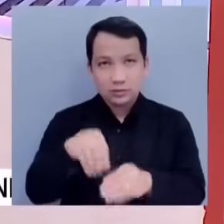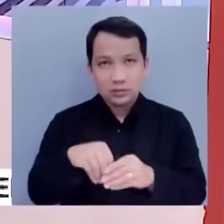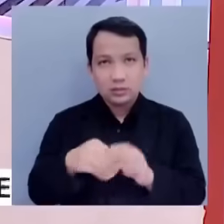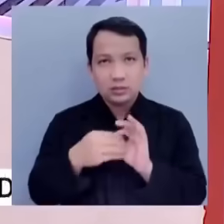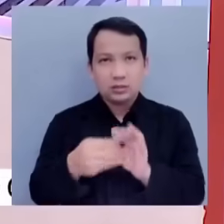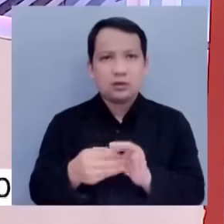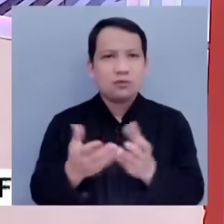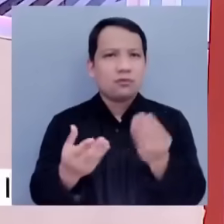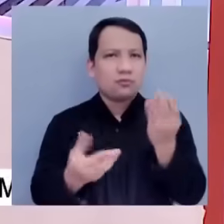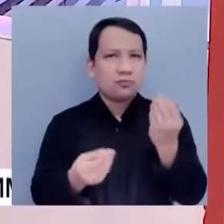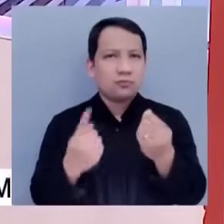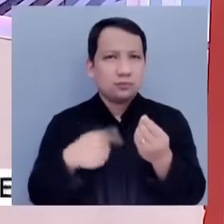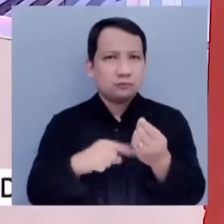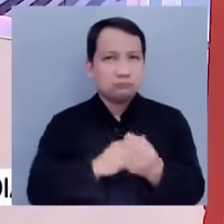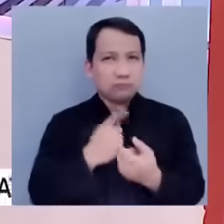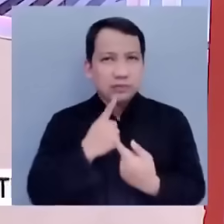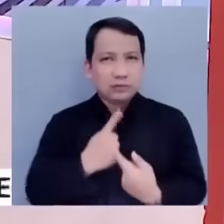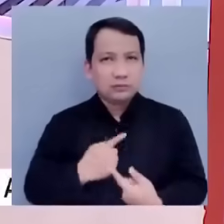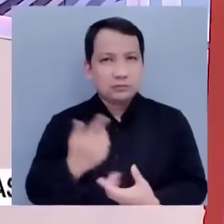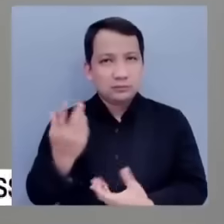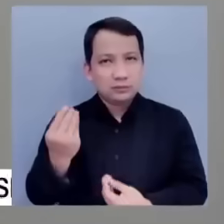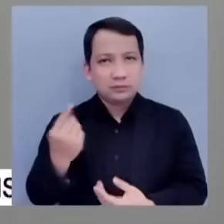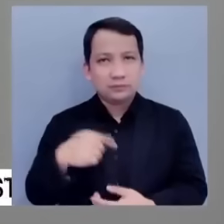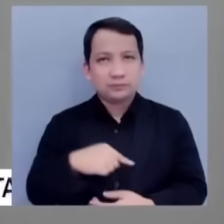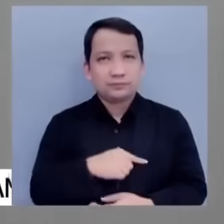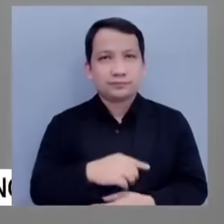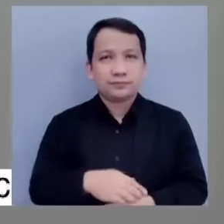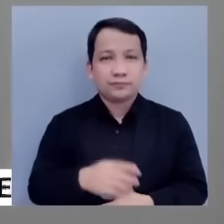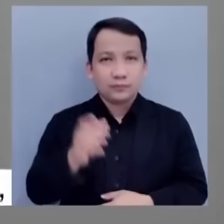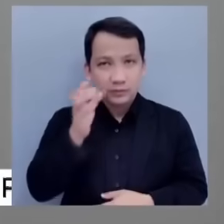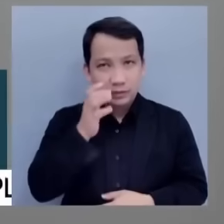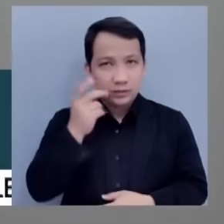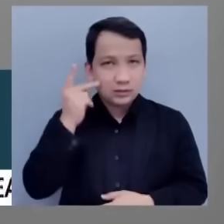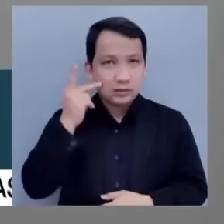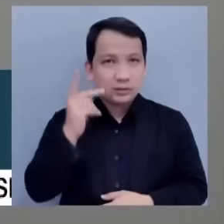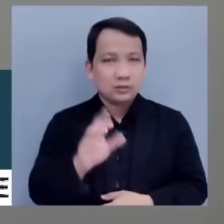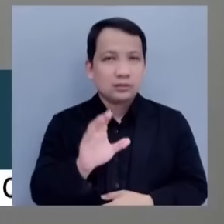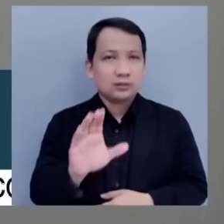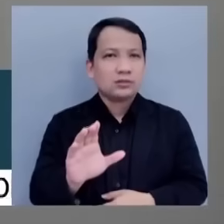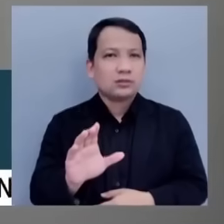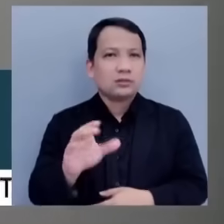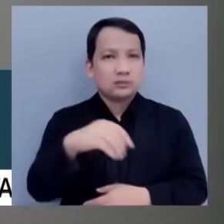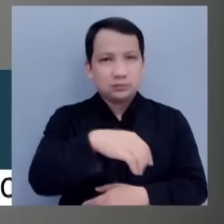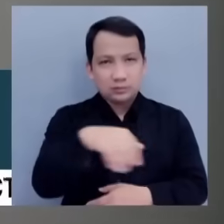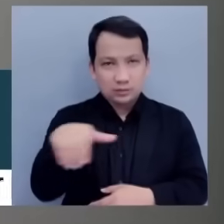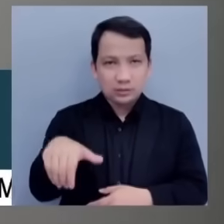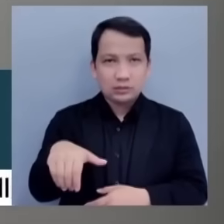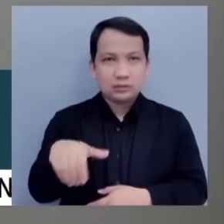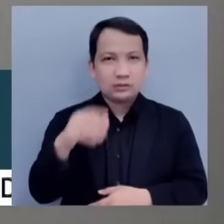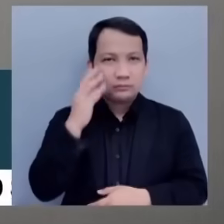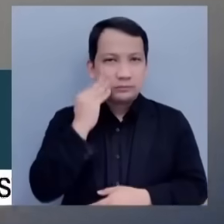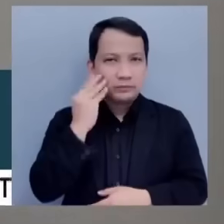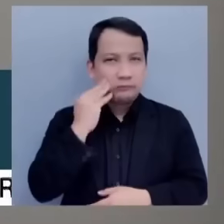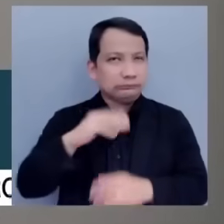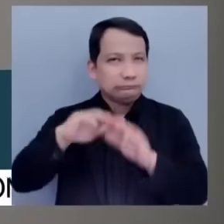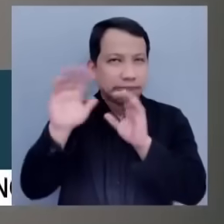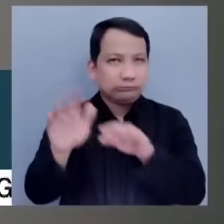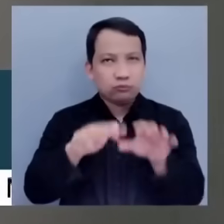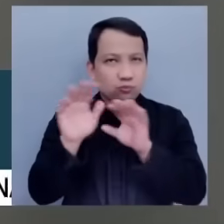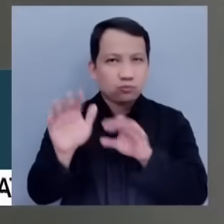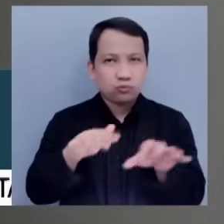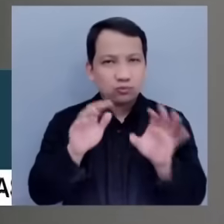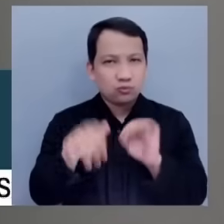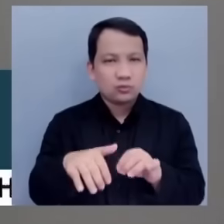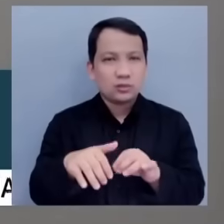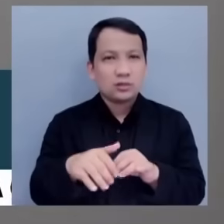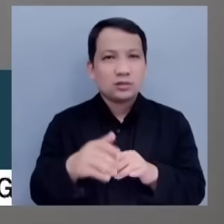what more can you tell us? Carmina, the province of Cagayan is experiencing bad weather due to tropical